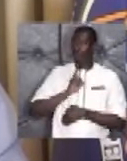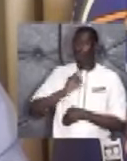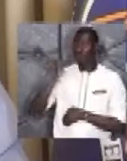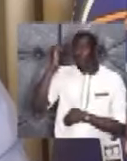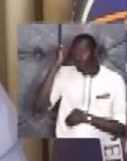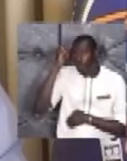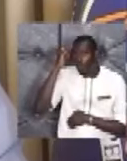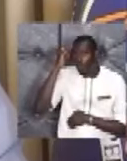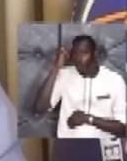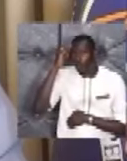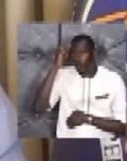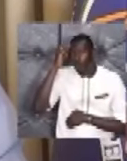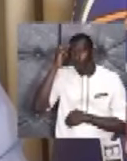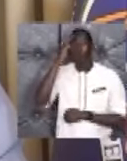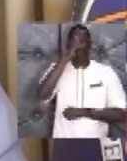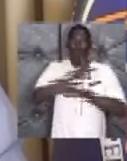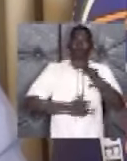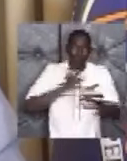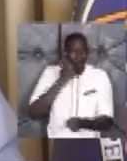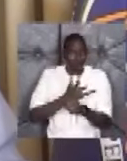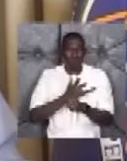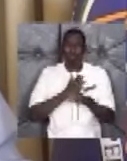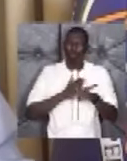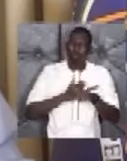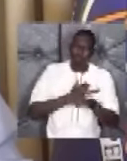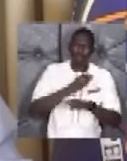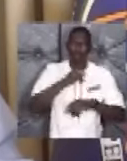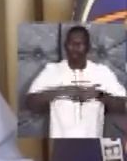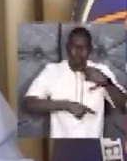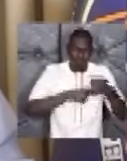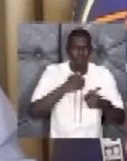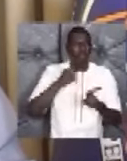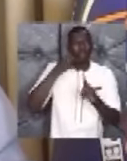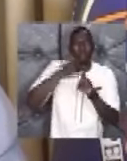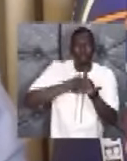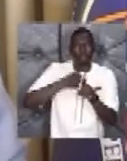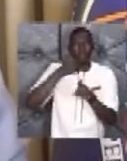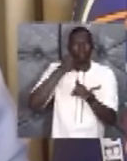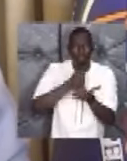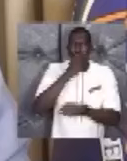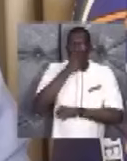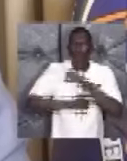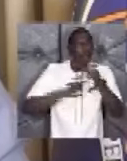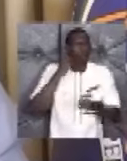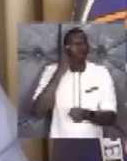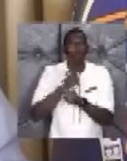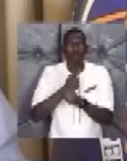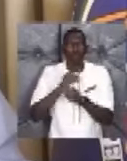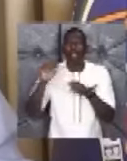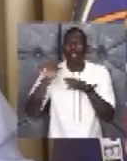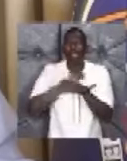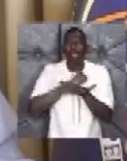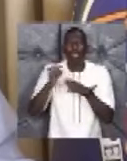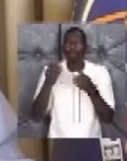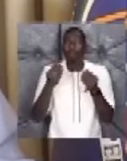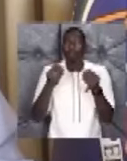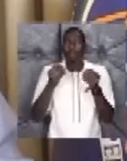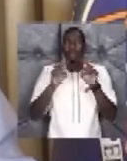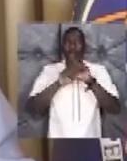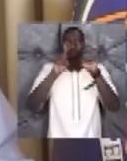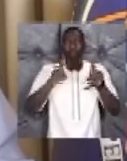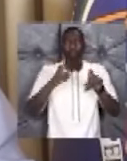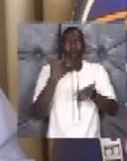We know that the world continues to face the effects of the global economic